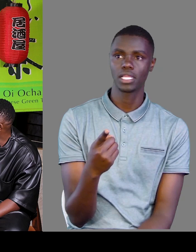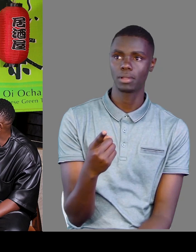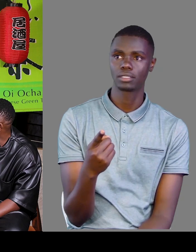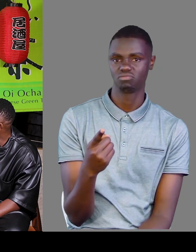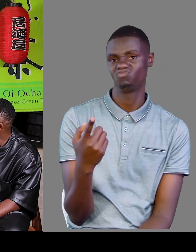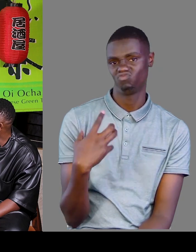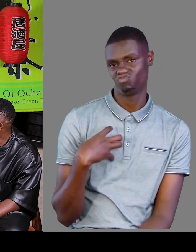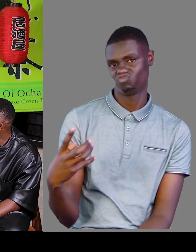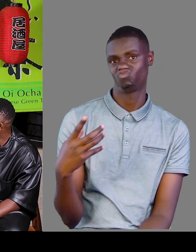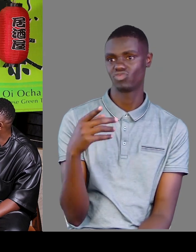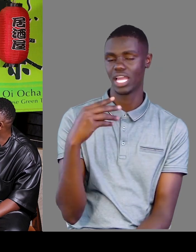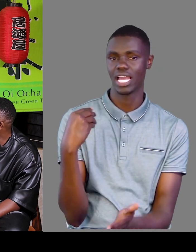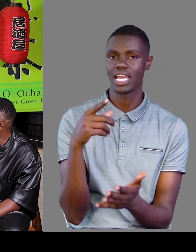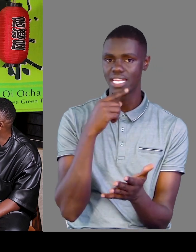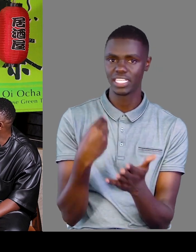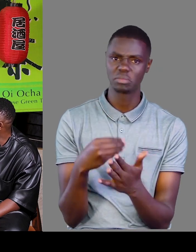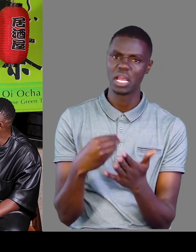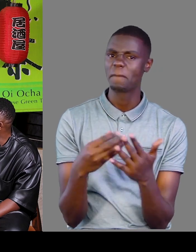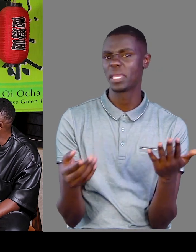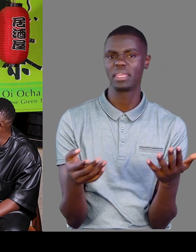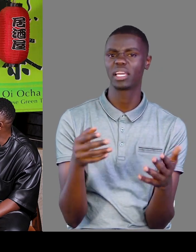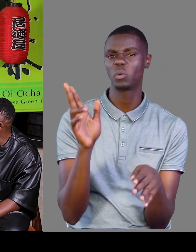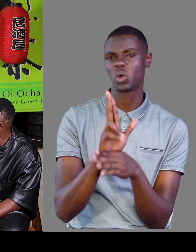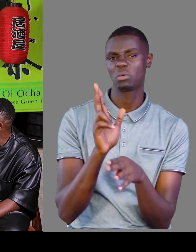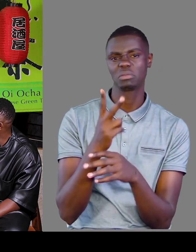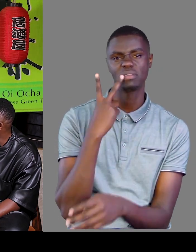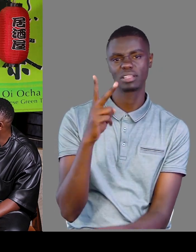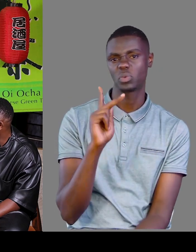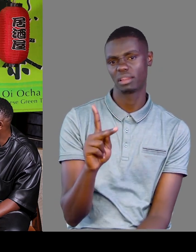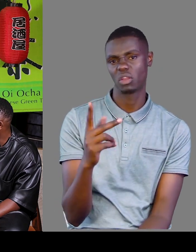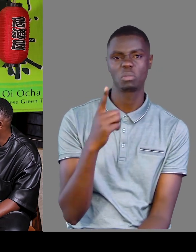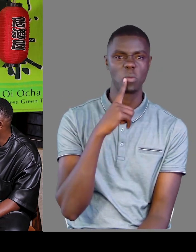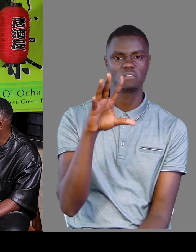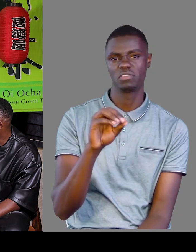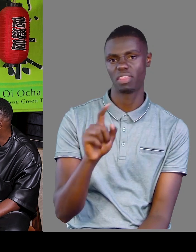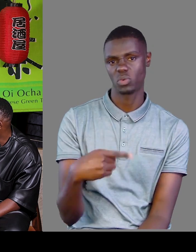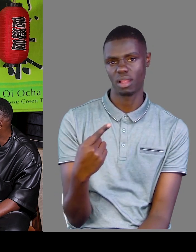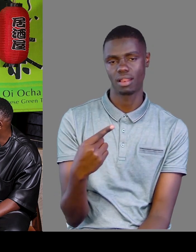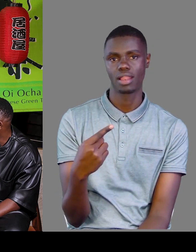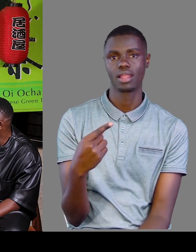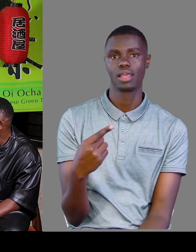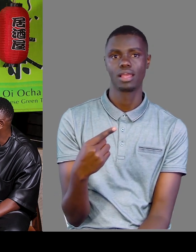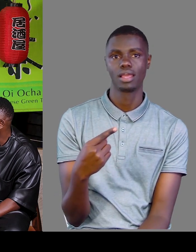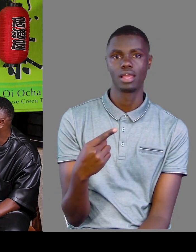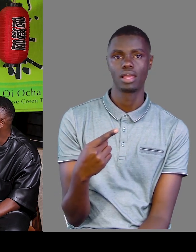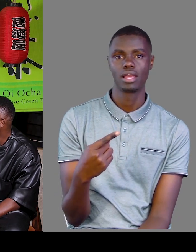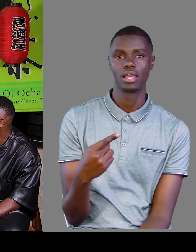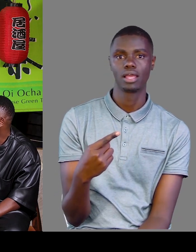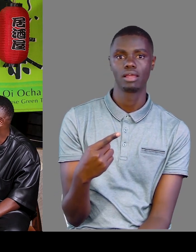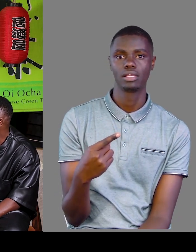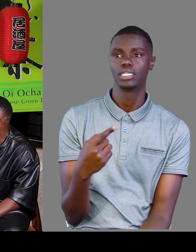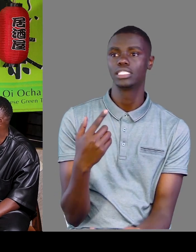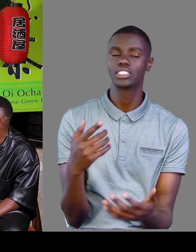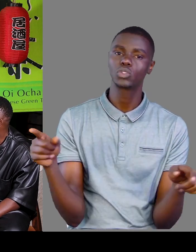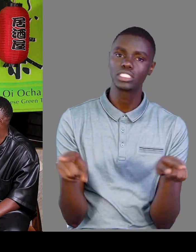wacha tumteremkie. Walikuwa wametumia kama tuseme 200,000 ama 150. Kitu haisemi hapo same place,